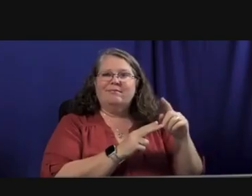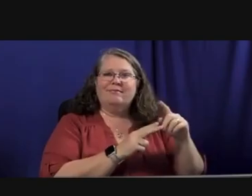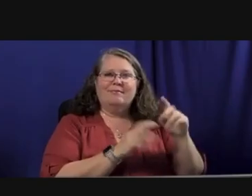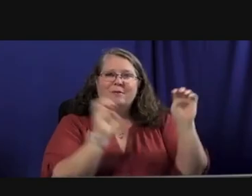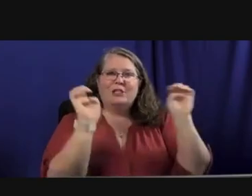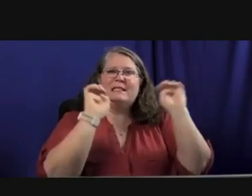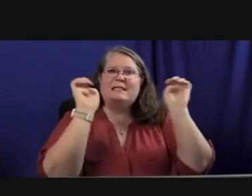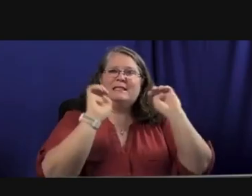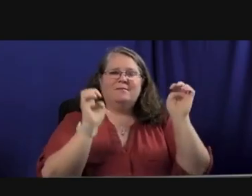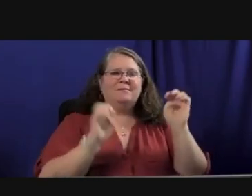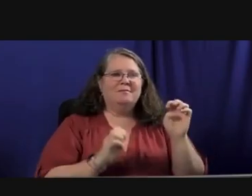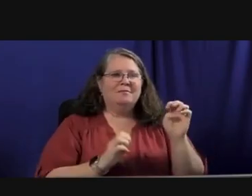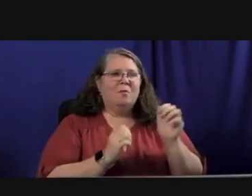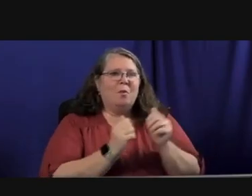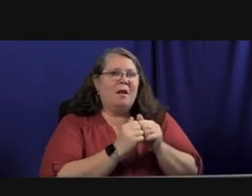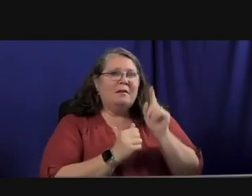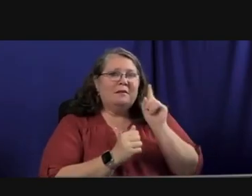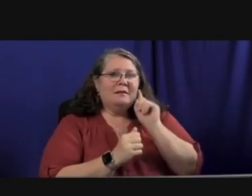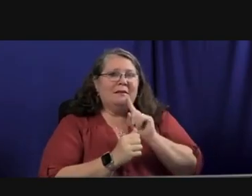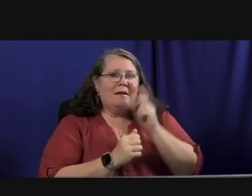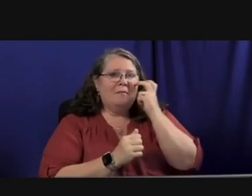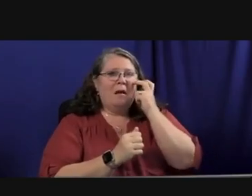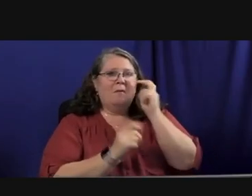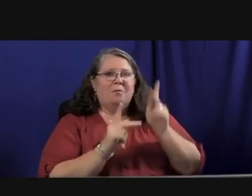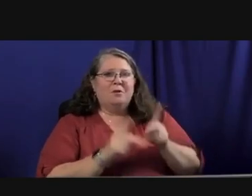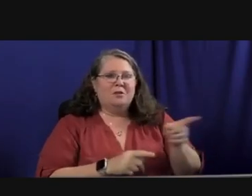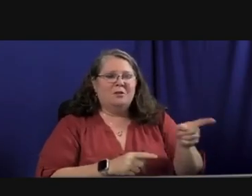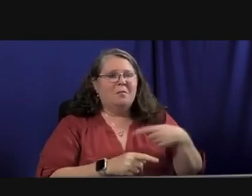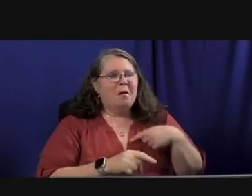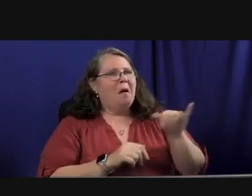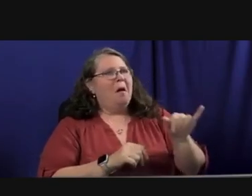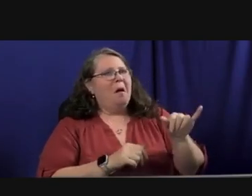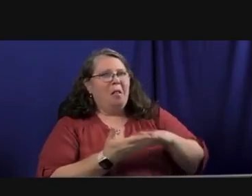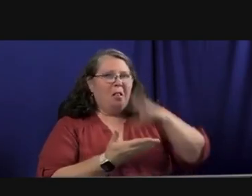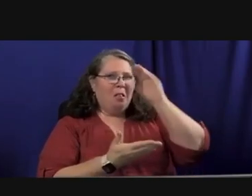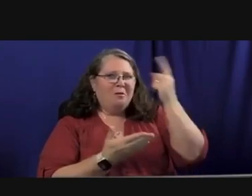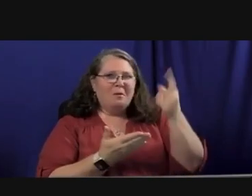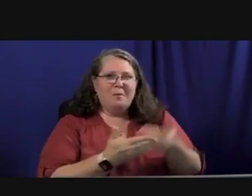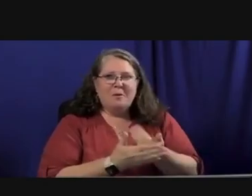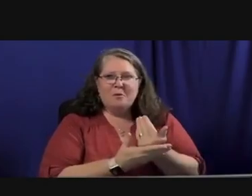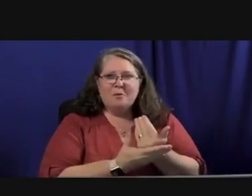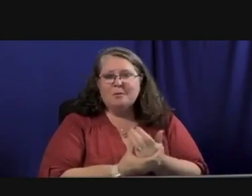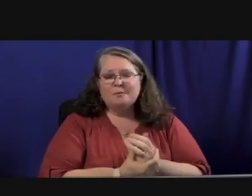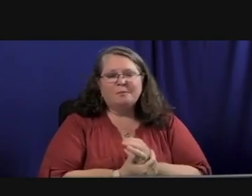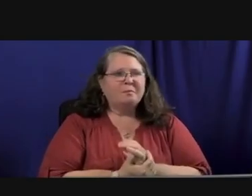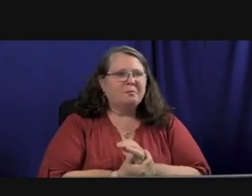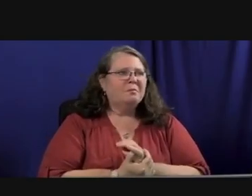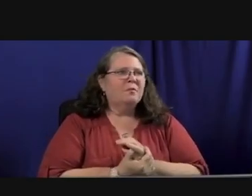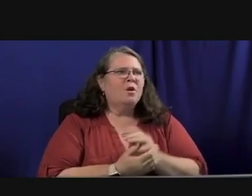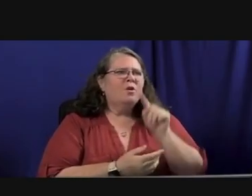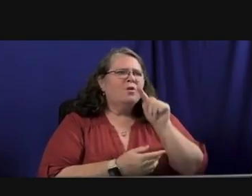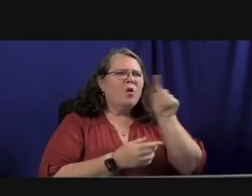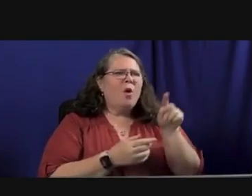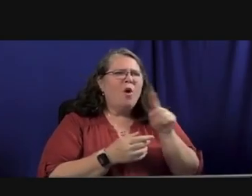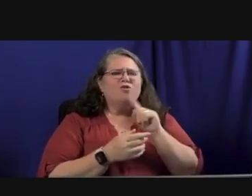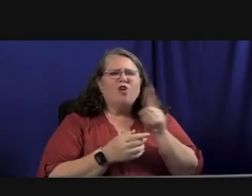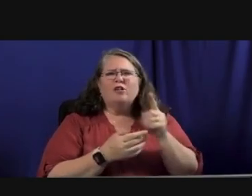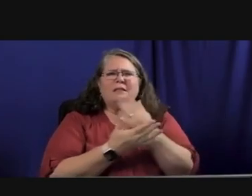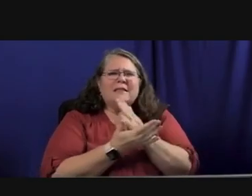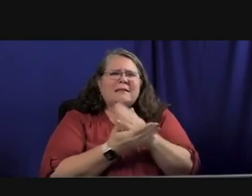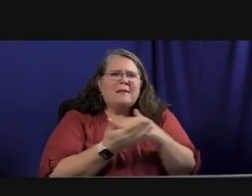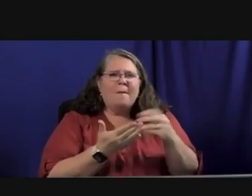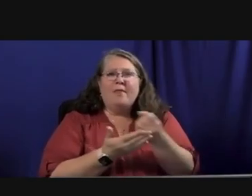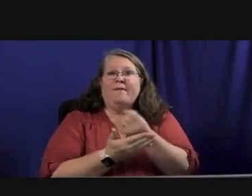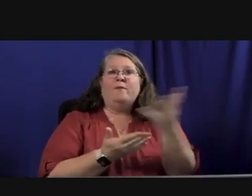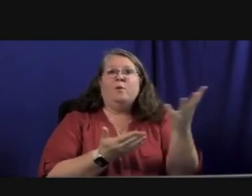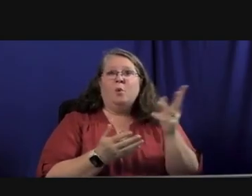their arm. So that means, emergency, will need to leave, so they'll know at that point. So that's just something